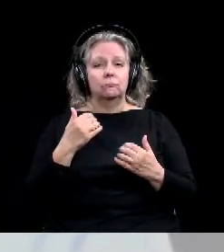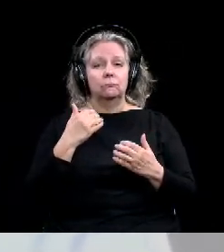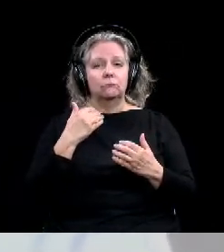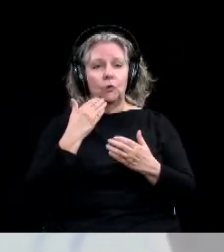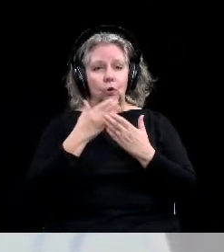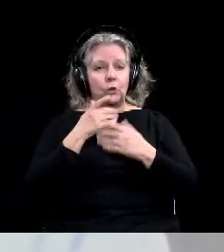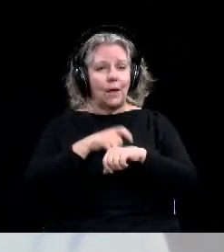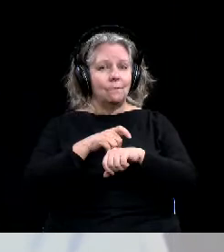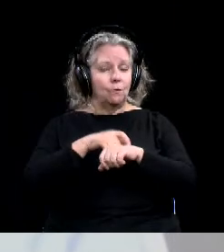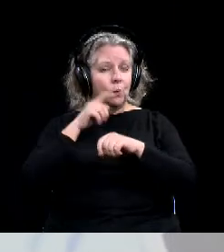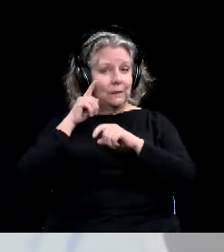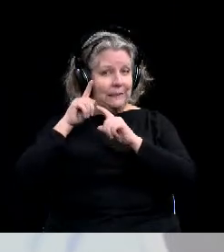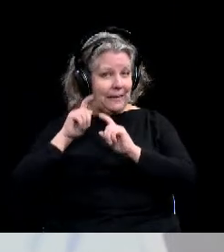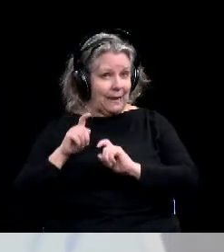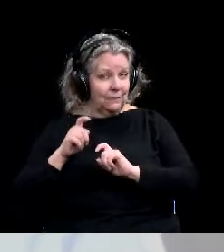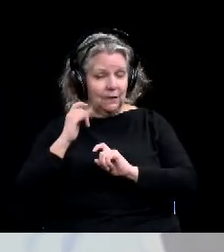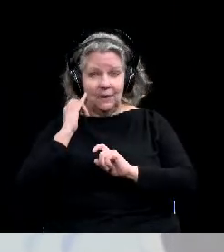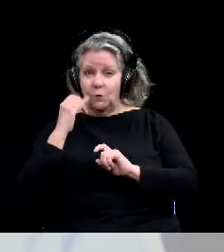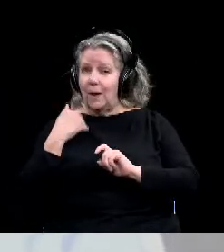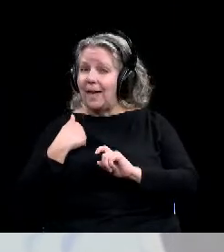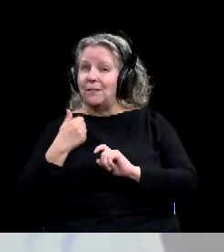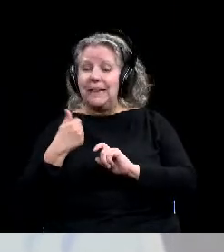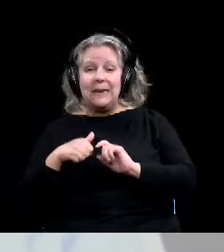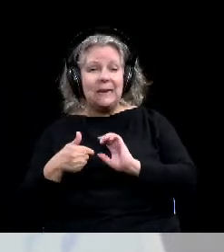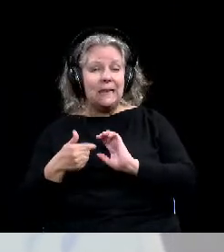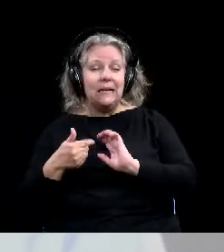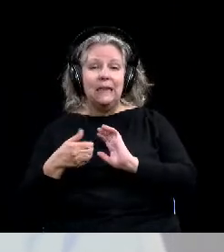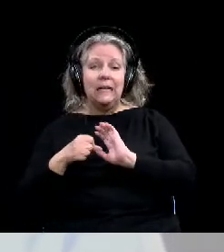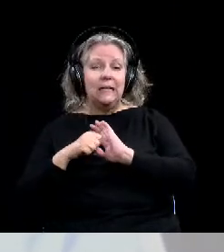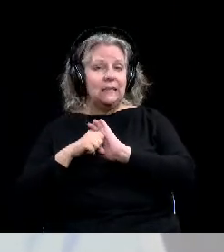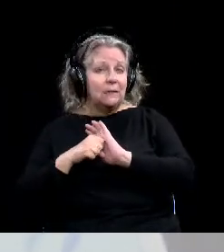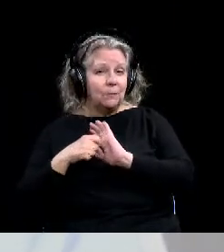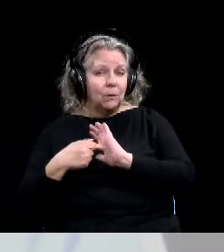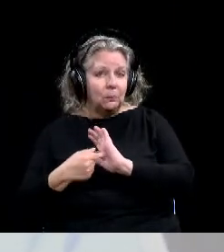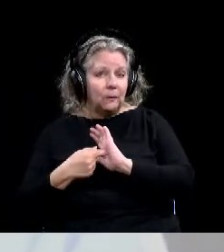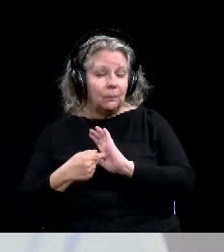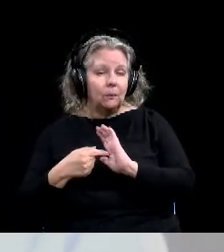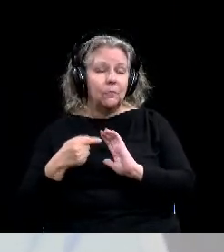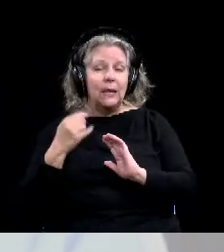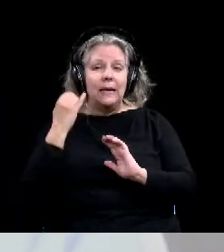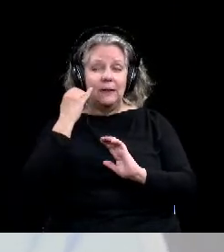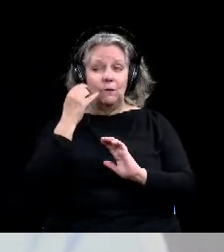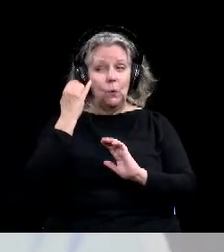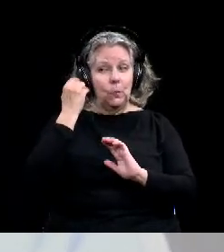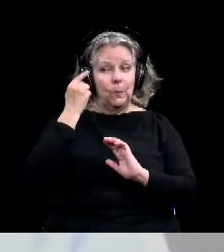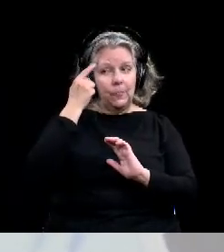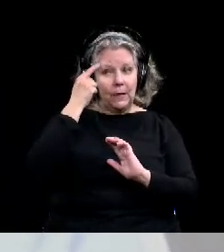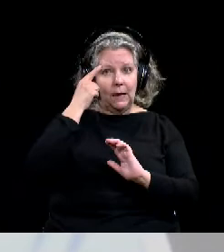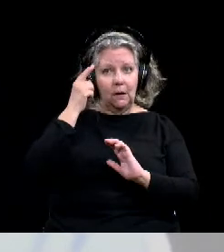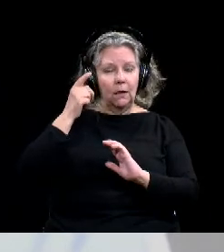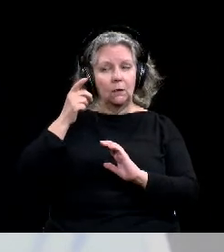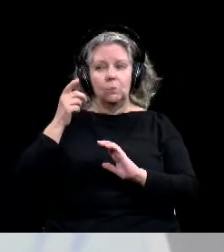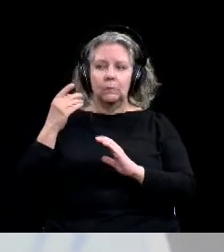been exposed to someone who has COVID-19, please go get tested.